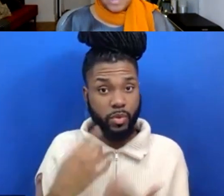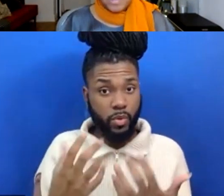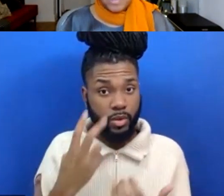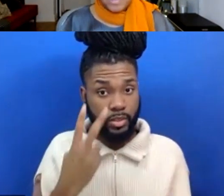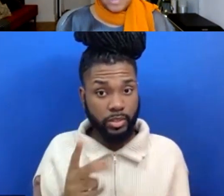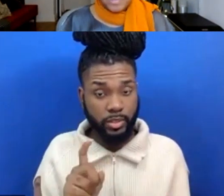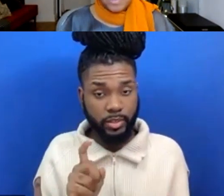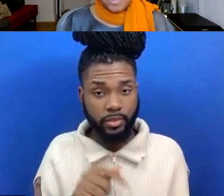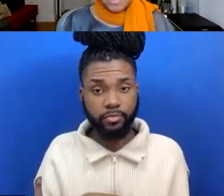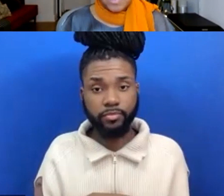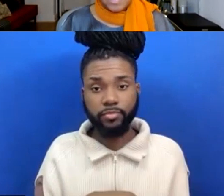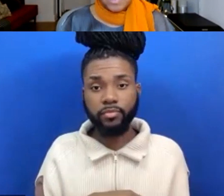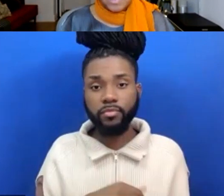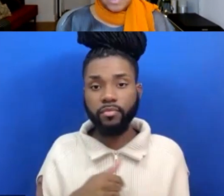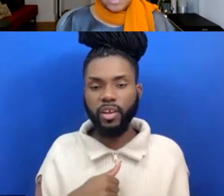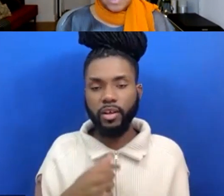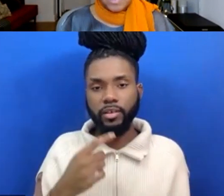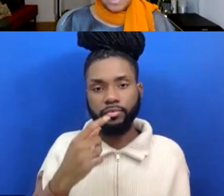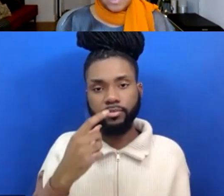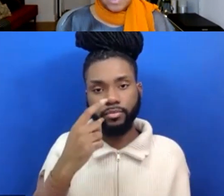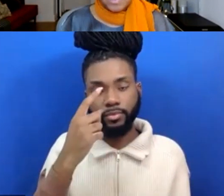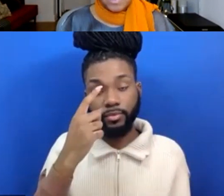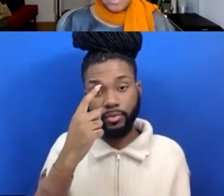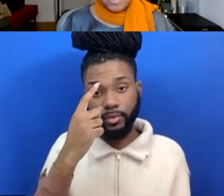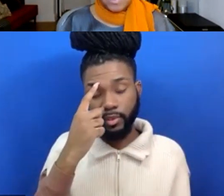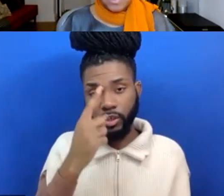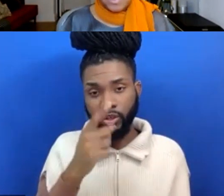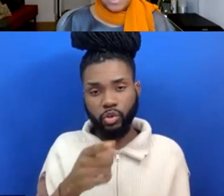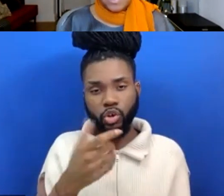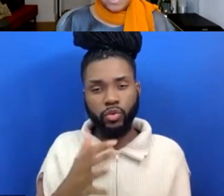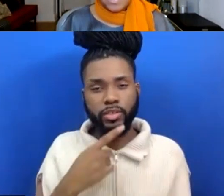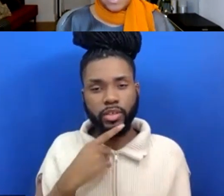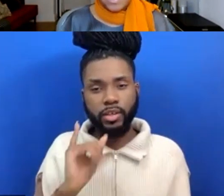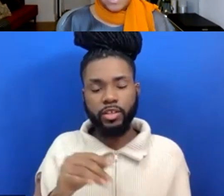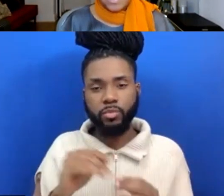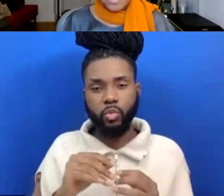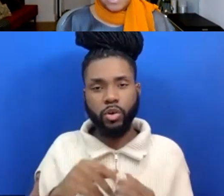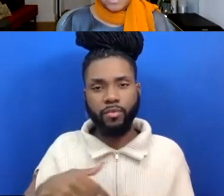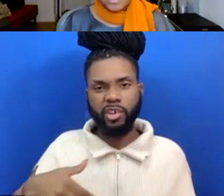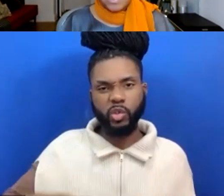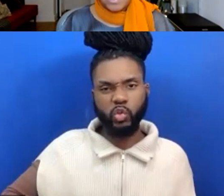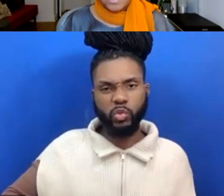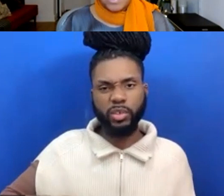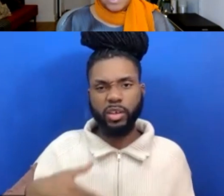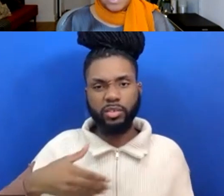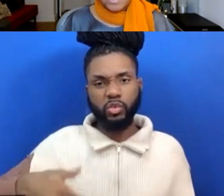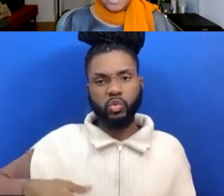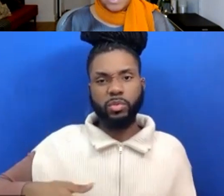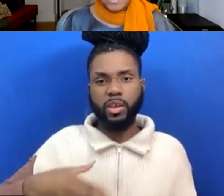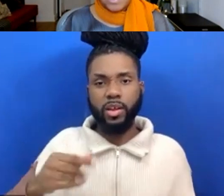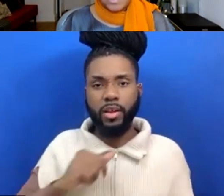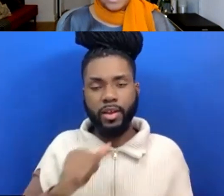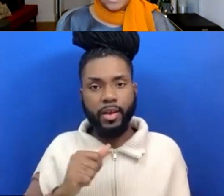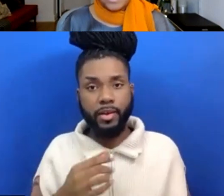Certainly I think you've already said that, it's attunement and not mastery, that there are other ways to